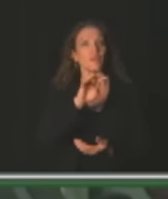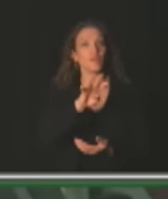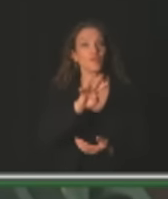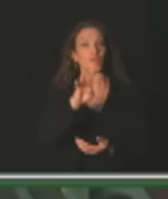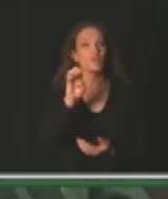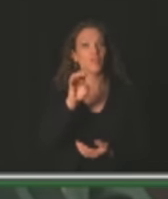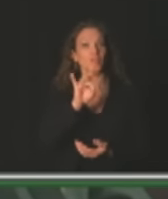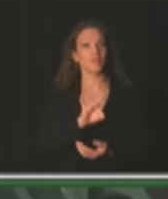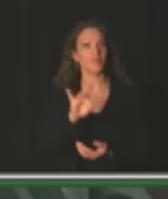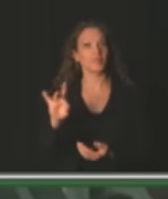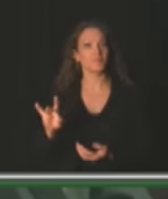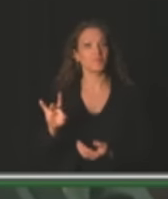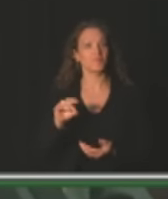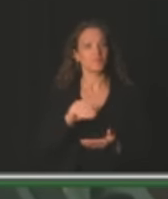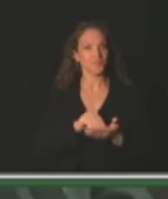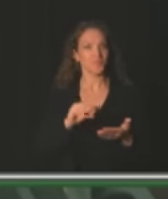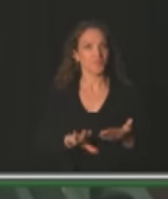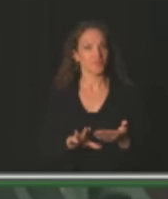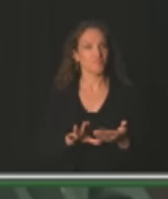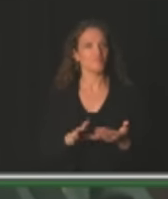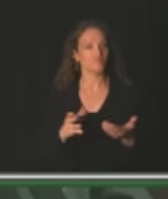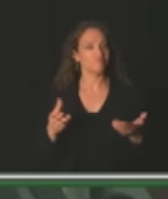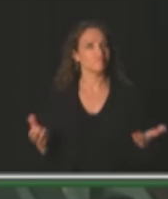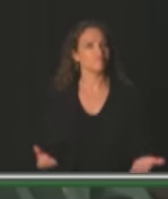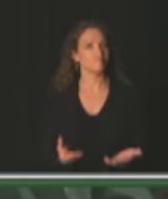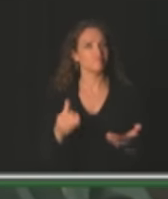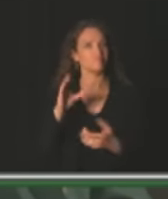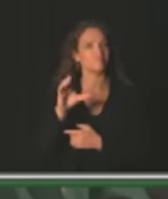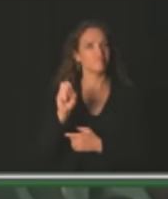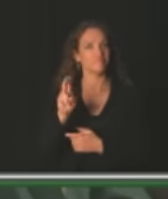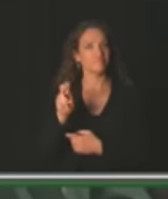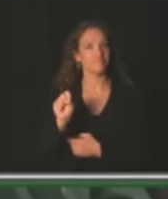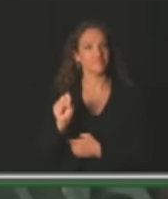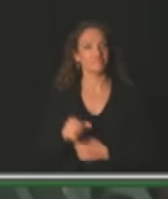30,488 students attend Sacramento State.